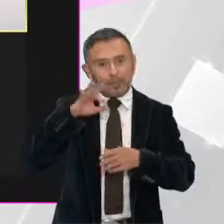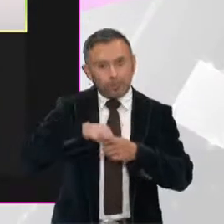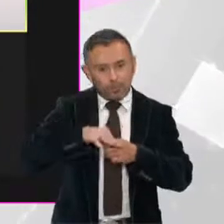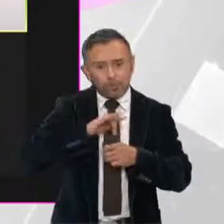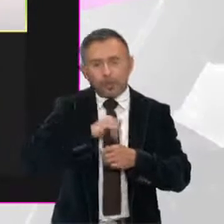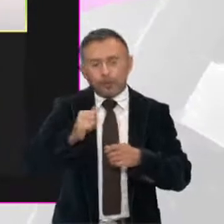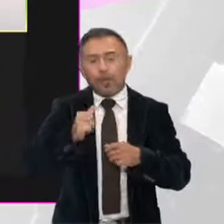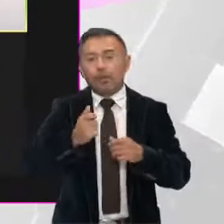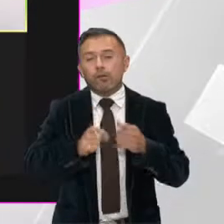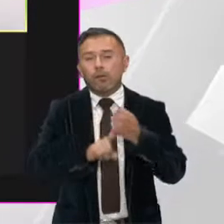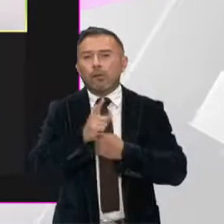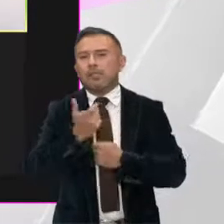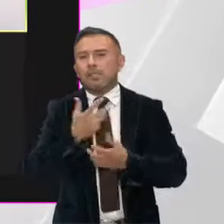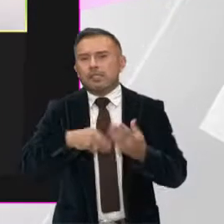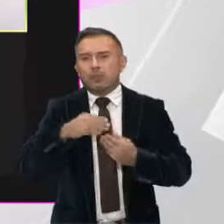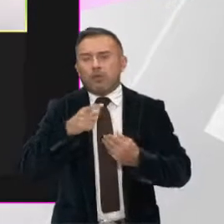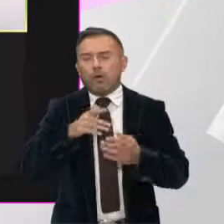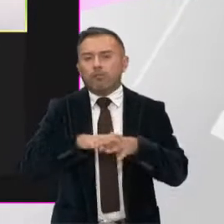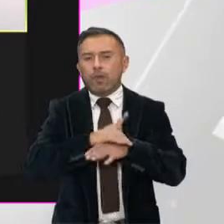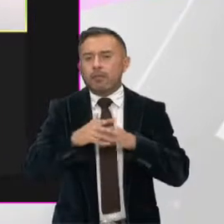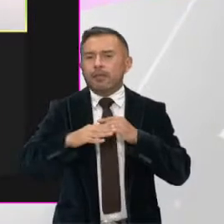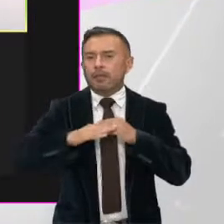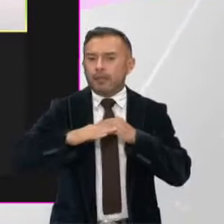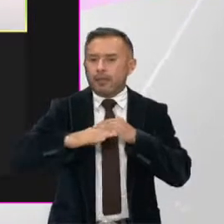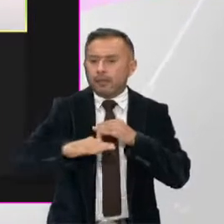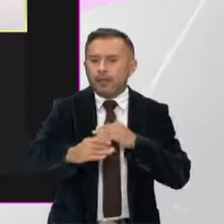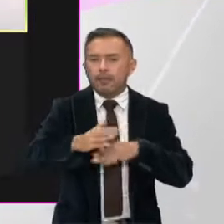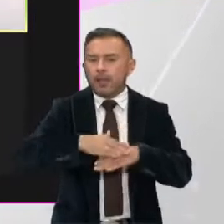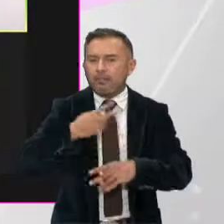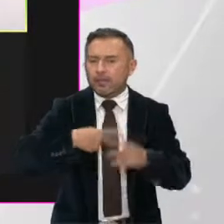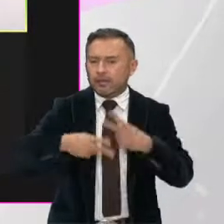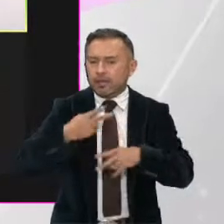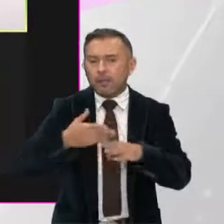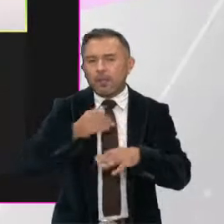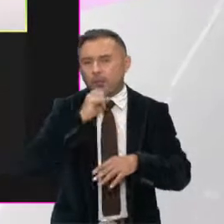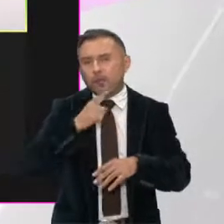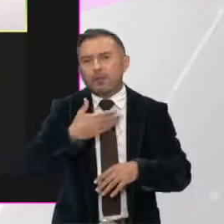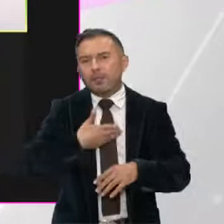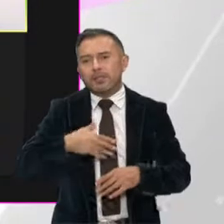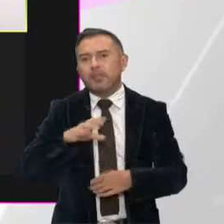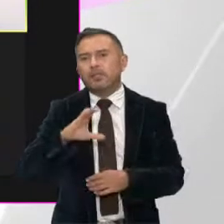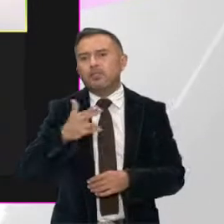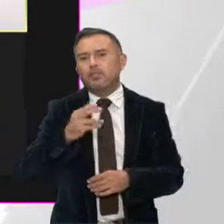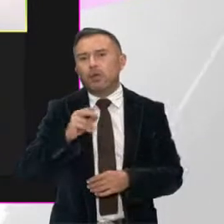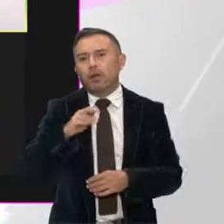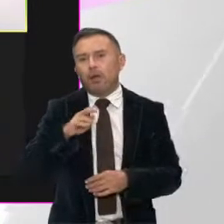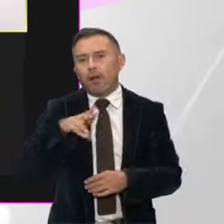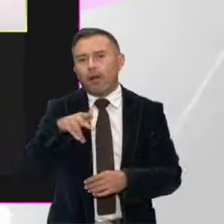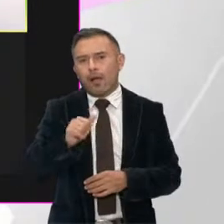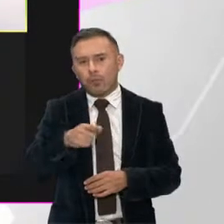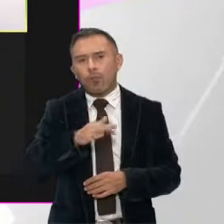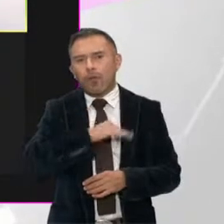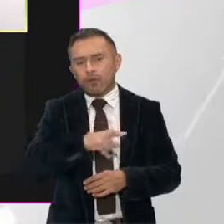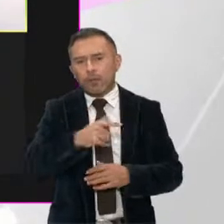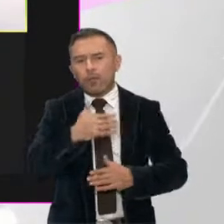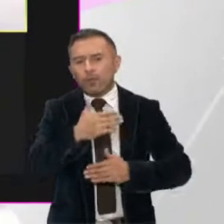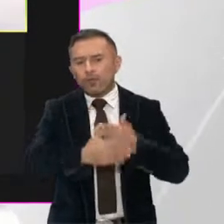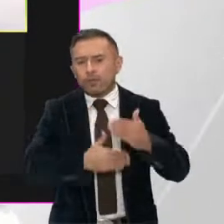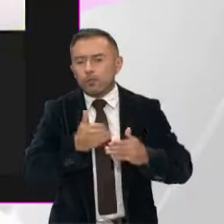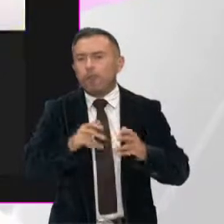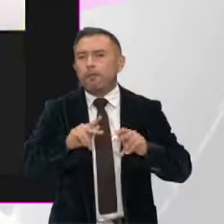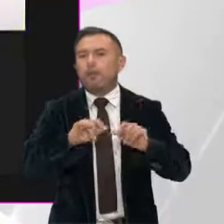his promises, economic stability, among others, and the promise by